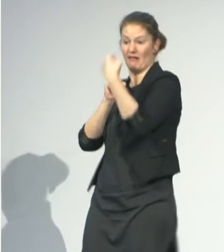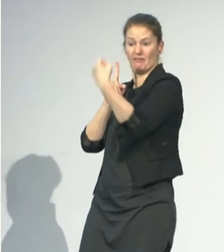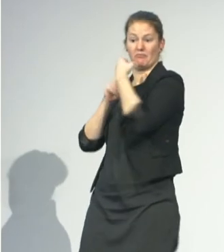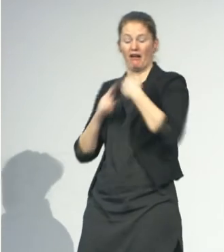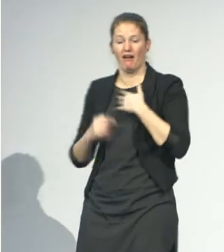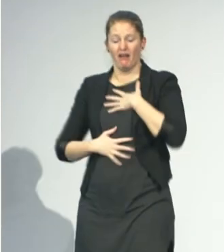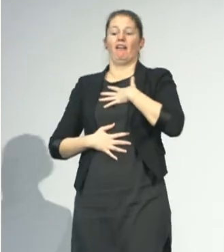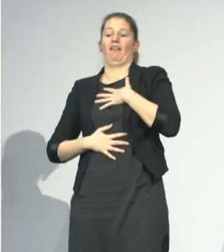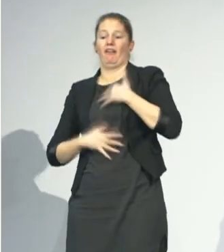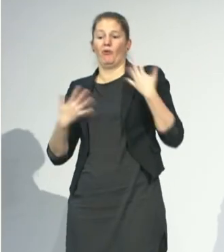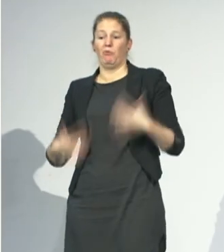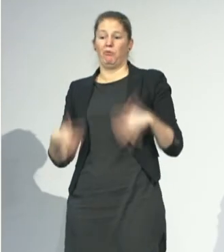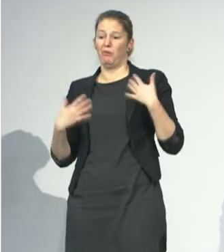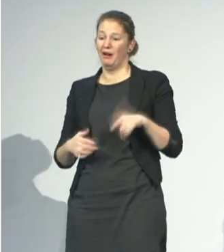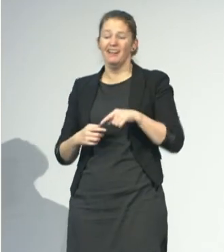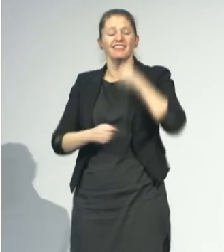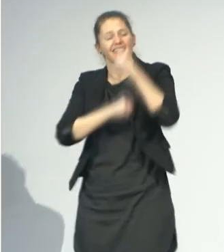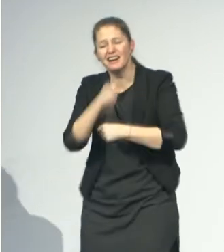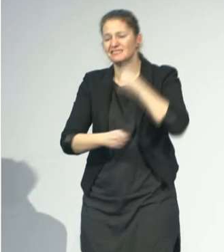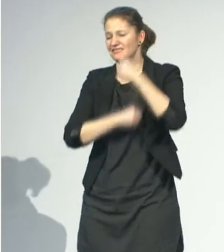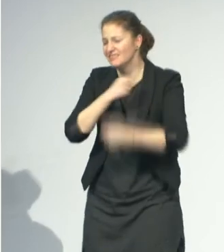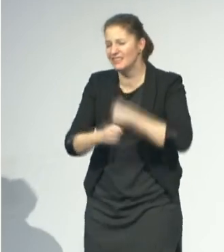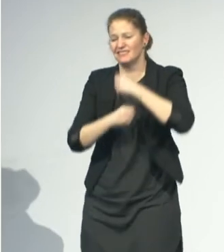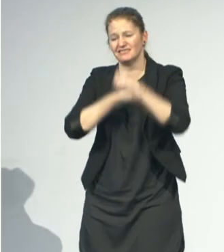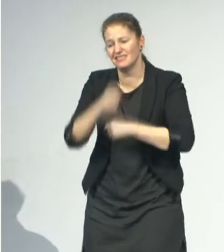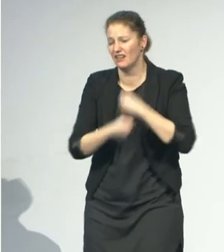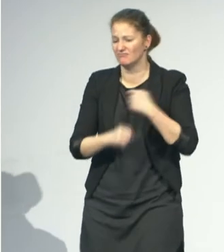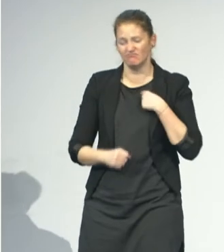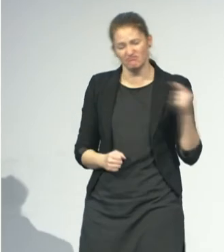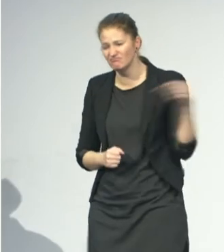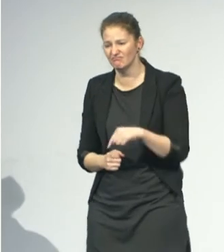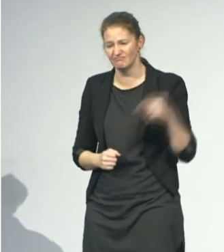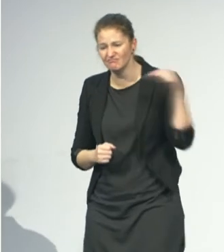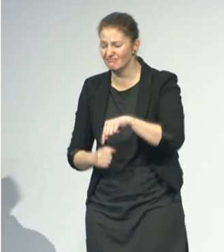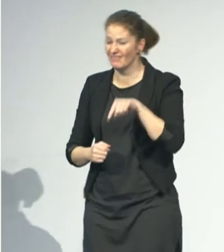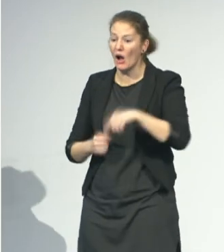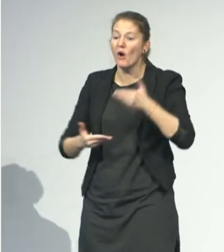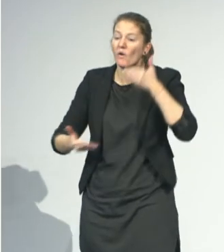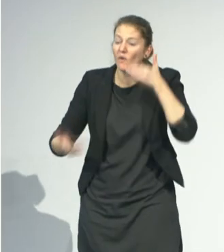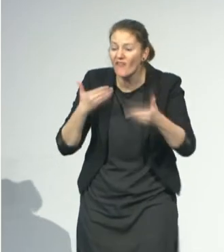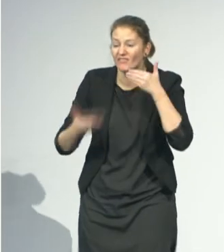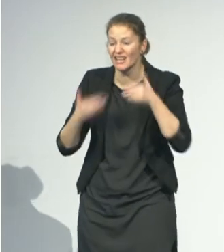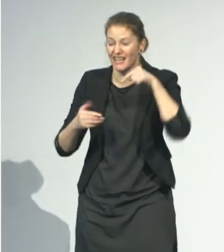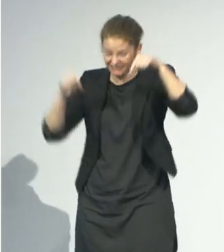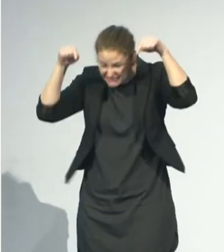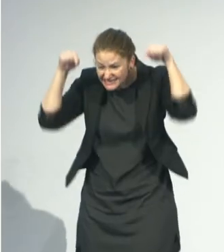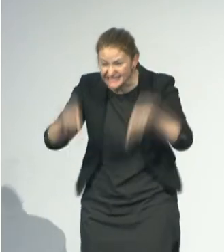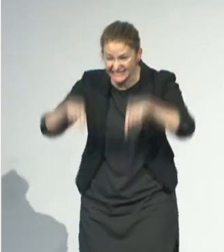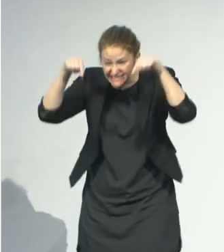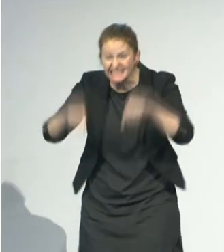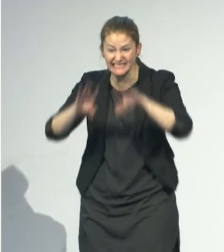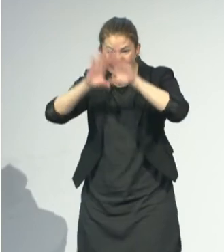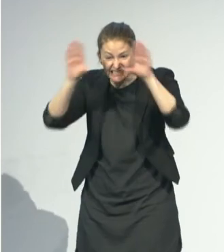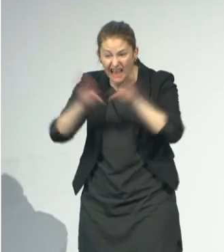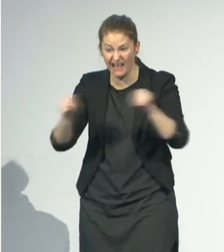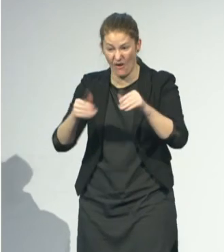people at home that of all the conferences I've had the privilege to attend, this is the one for me. It's the one